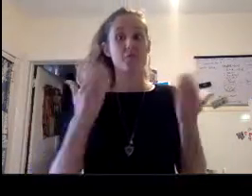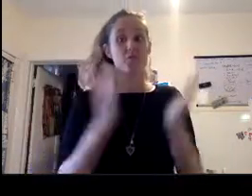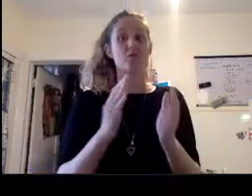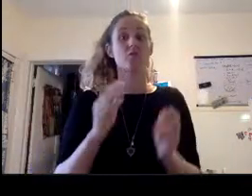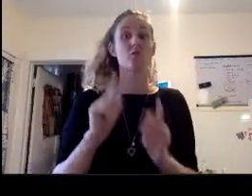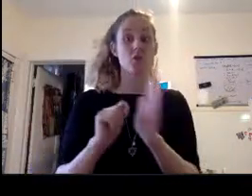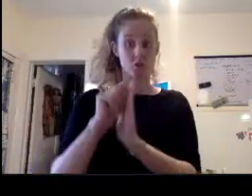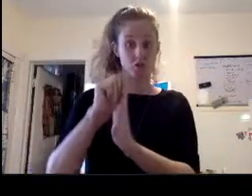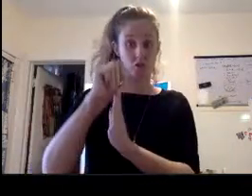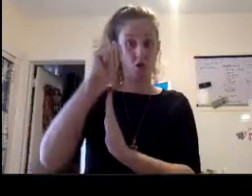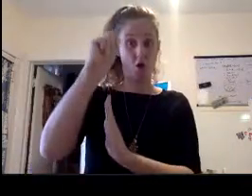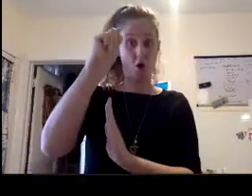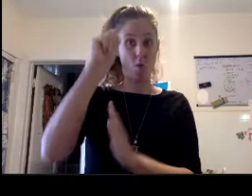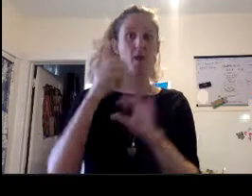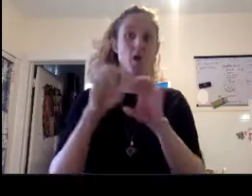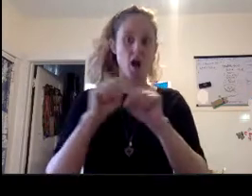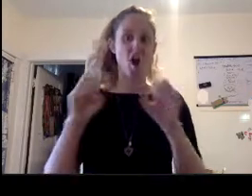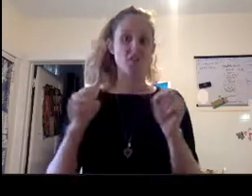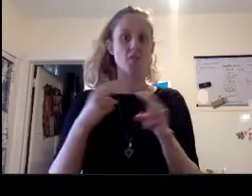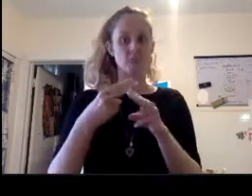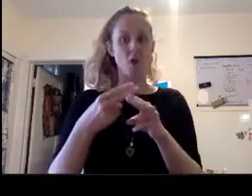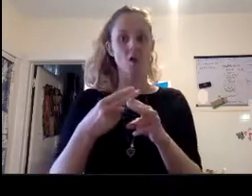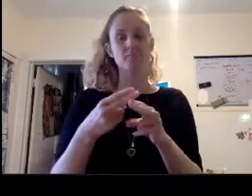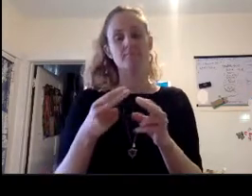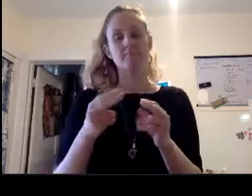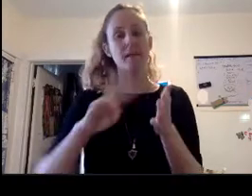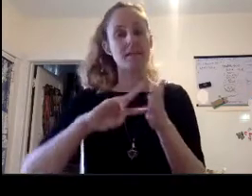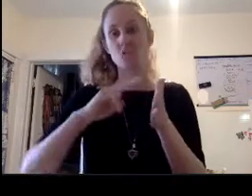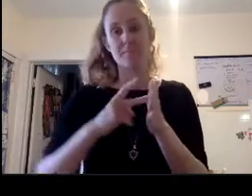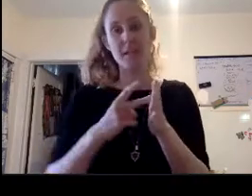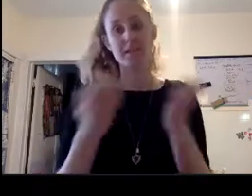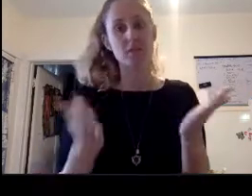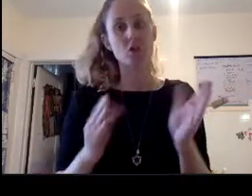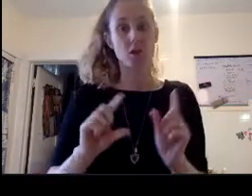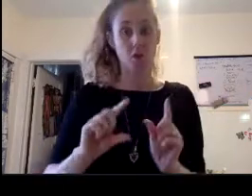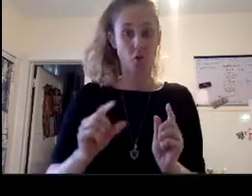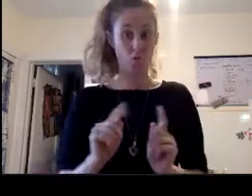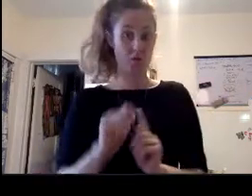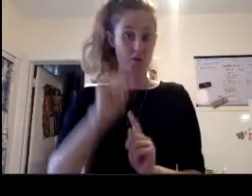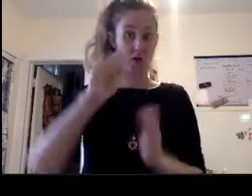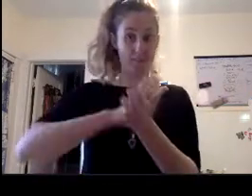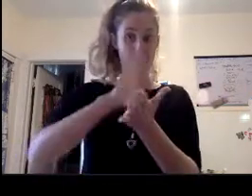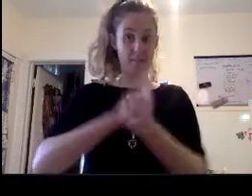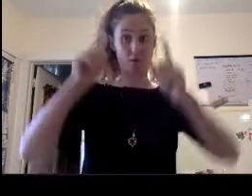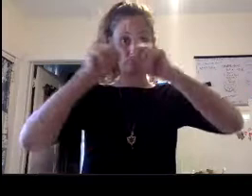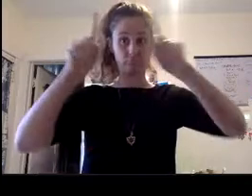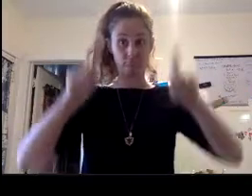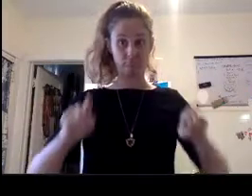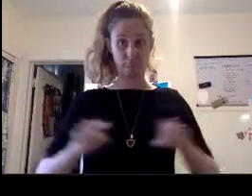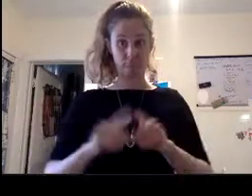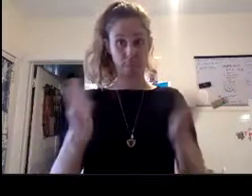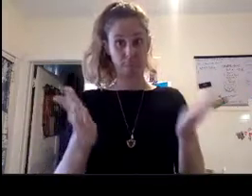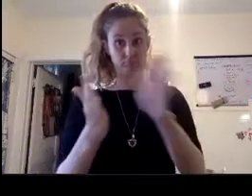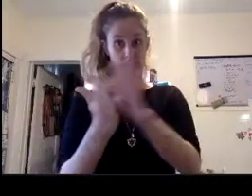way, or they say the hot dog way. And we fold it in half. We fold our pieces and we're going to lay it